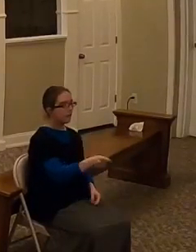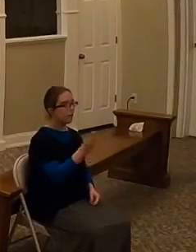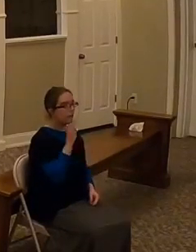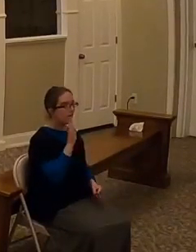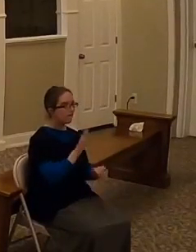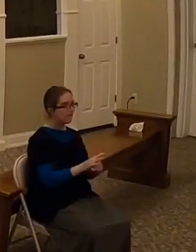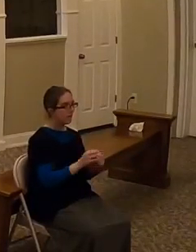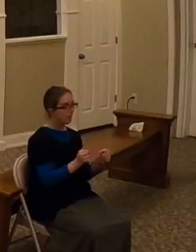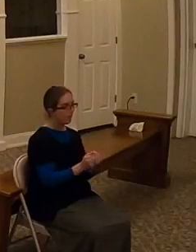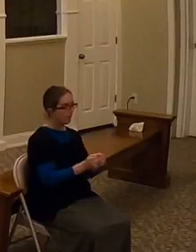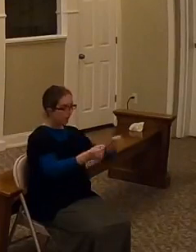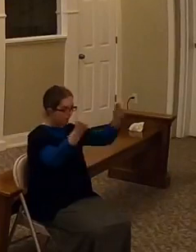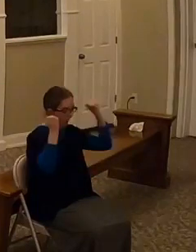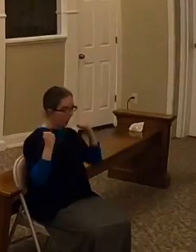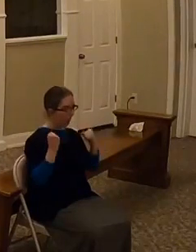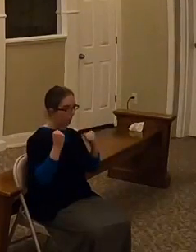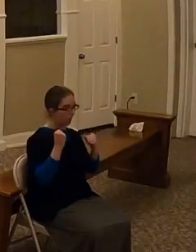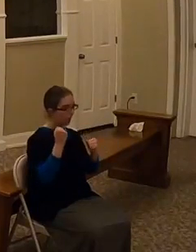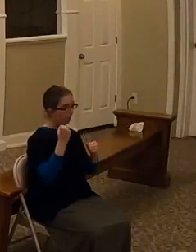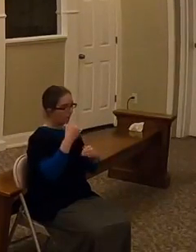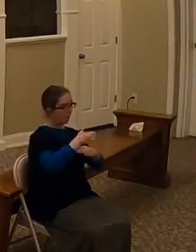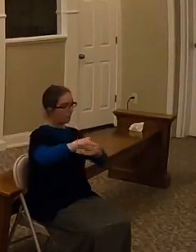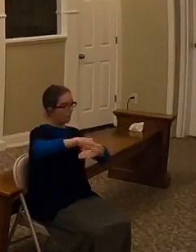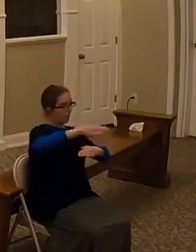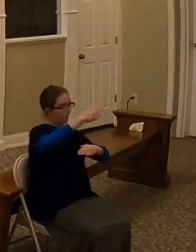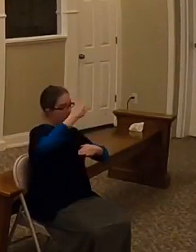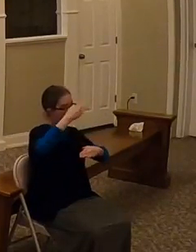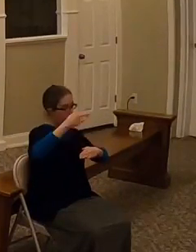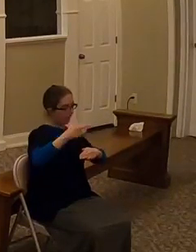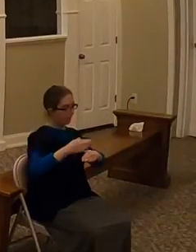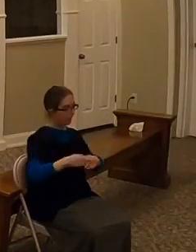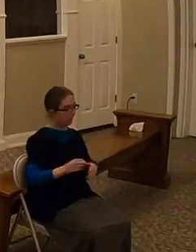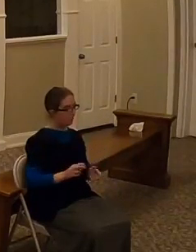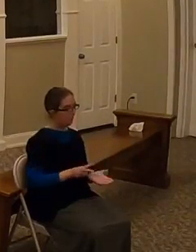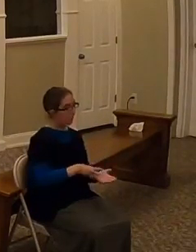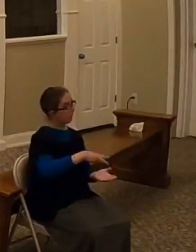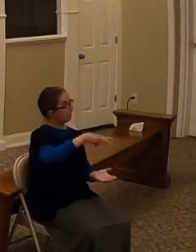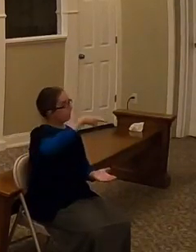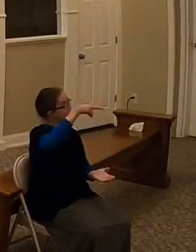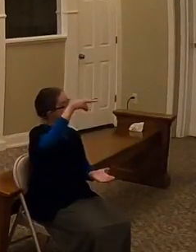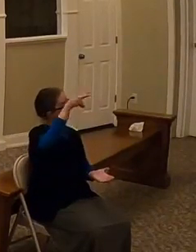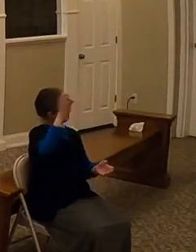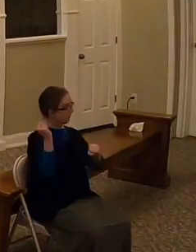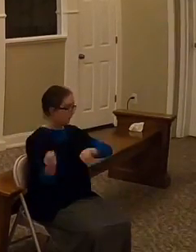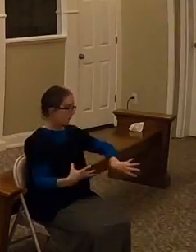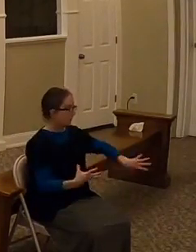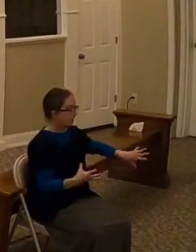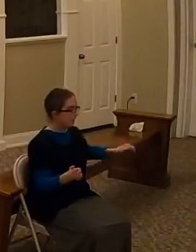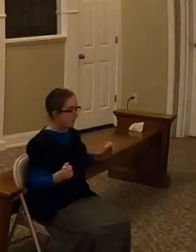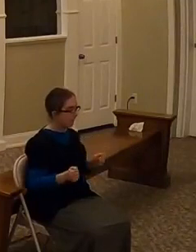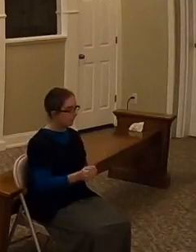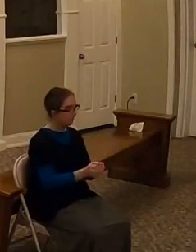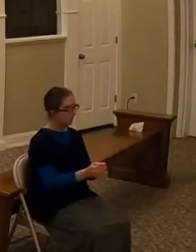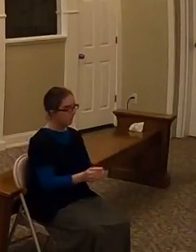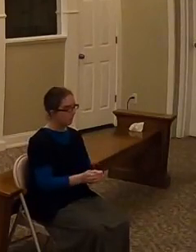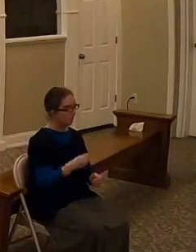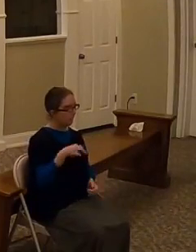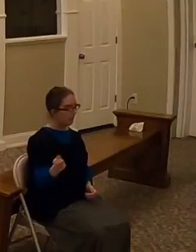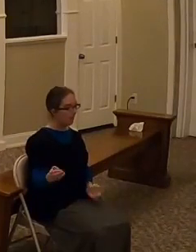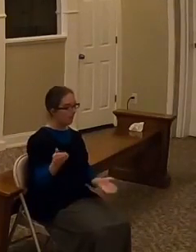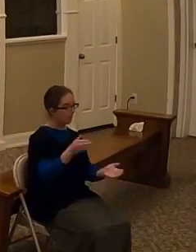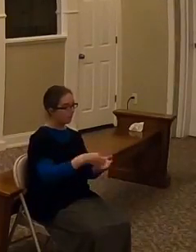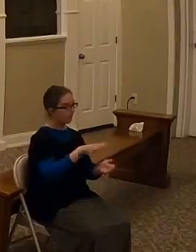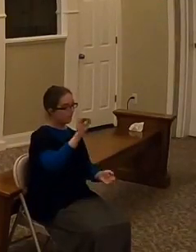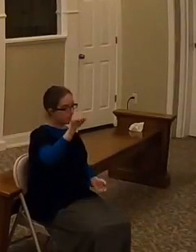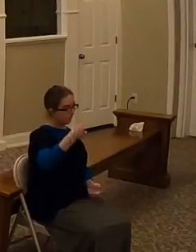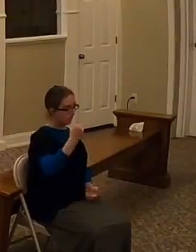what? Power from on high. Hallelujah. And then he ascended up into heaven and left it with him. They went back